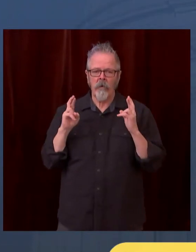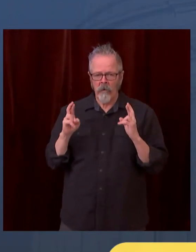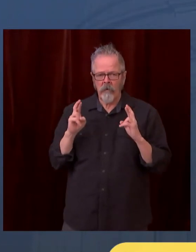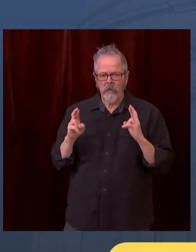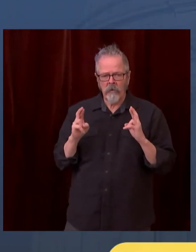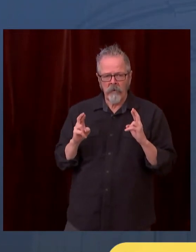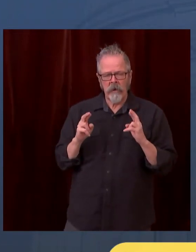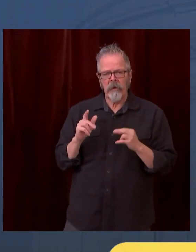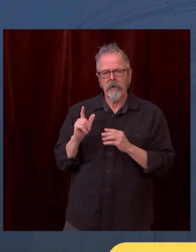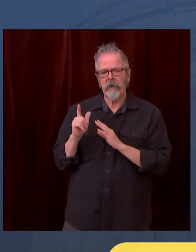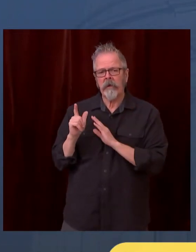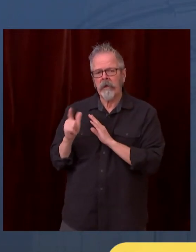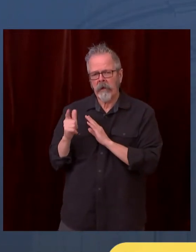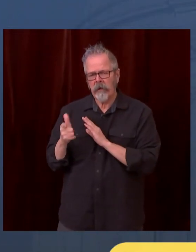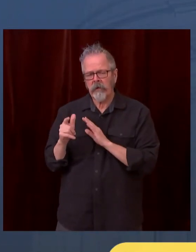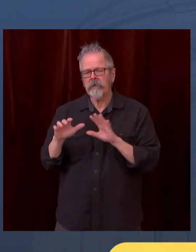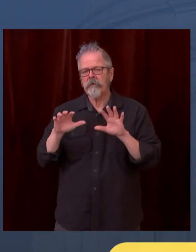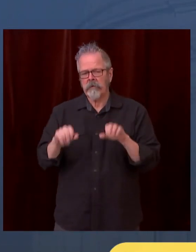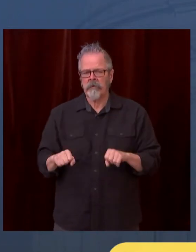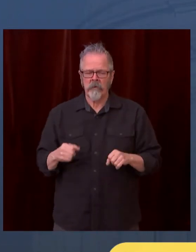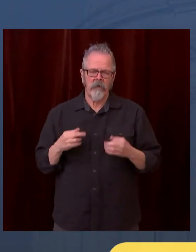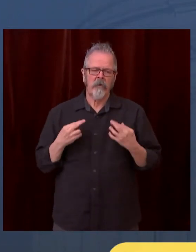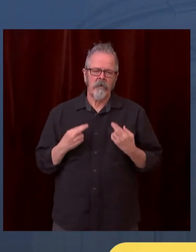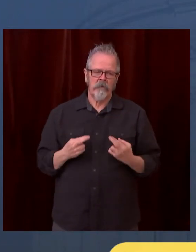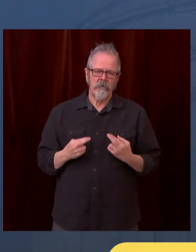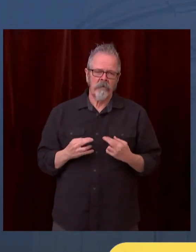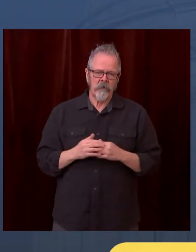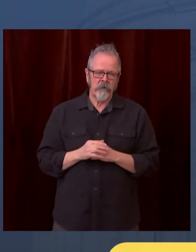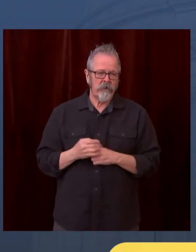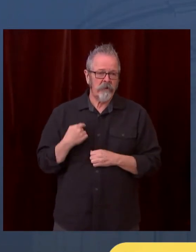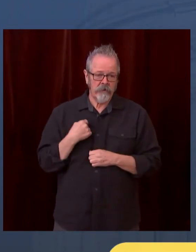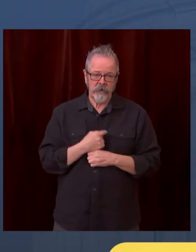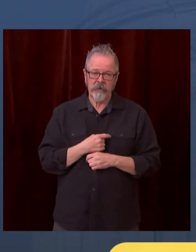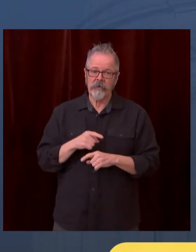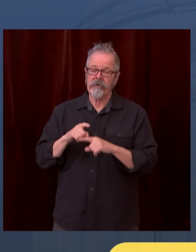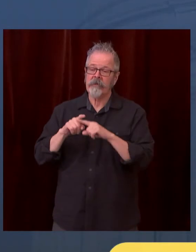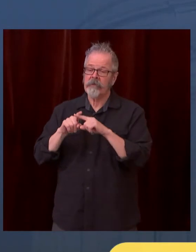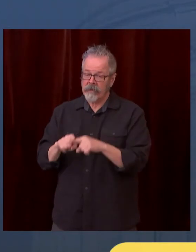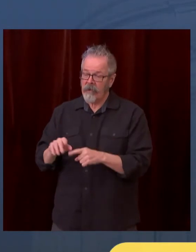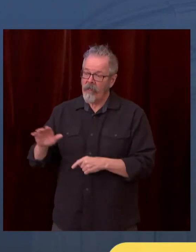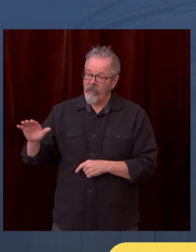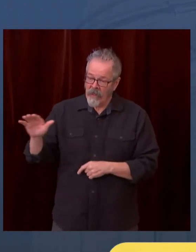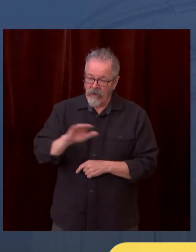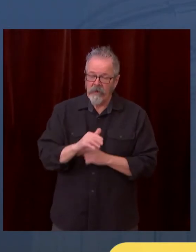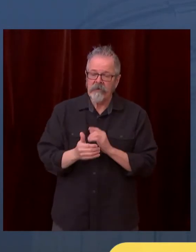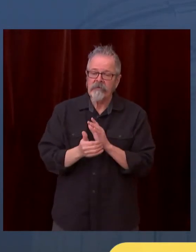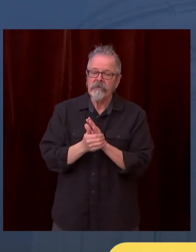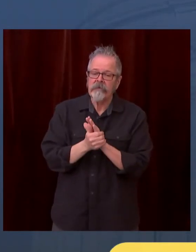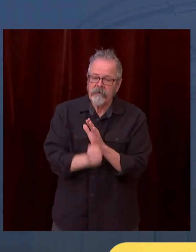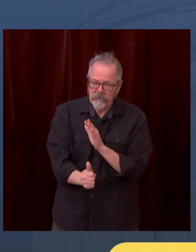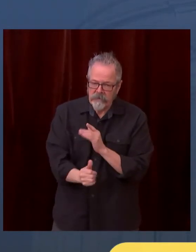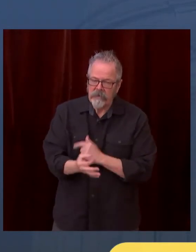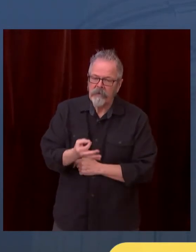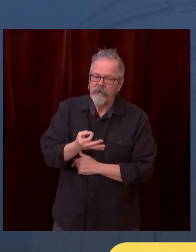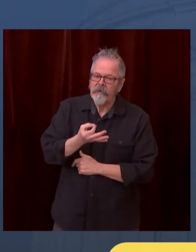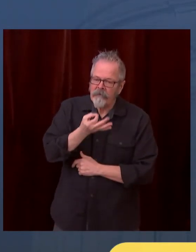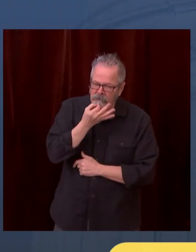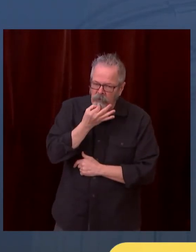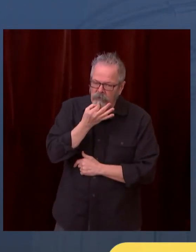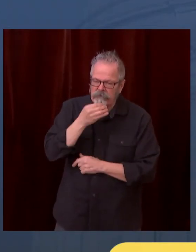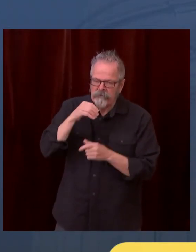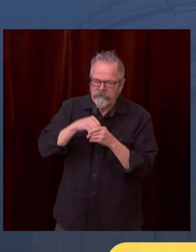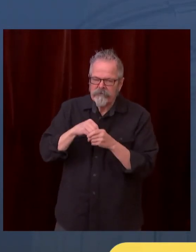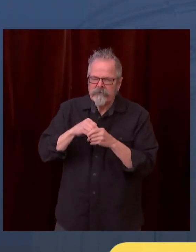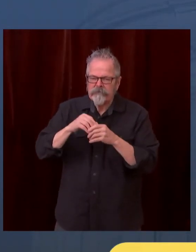these experts in this regard. We try not to intrude too much in their threat assessment, and we hope things